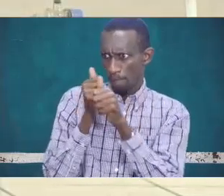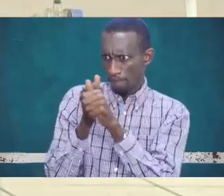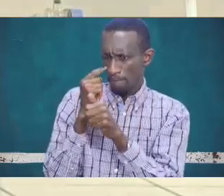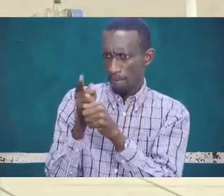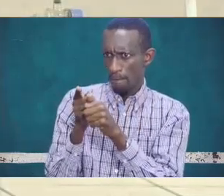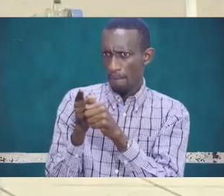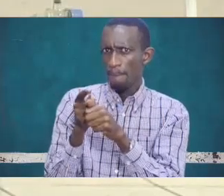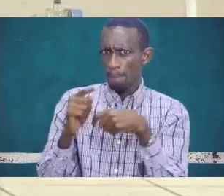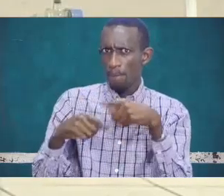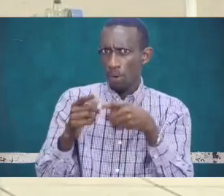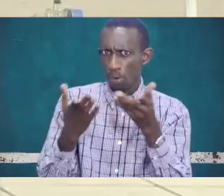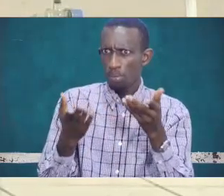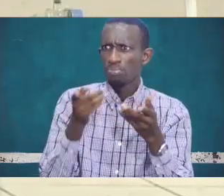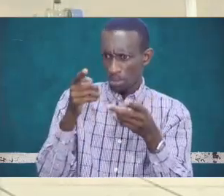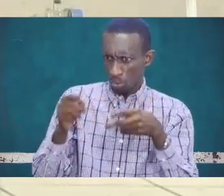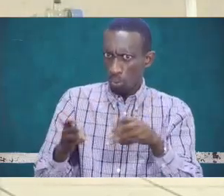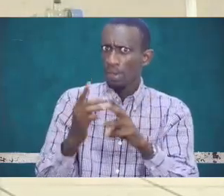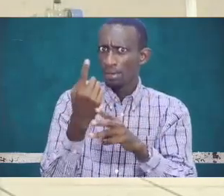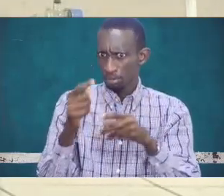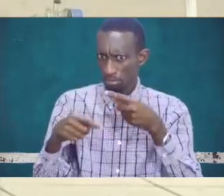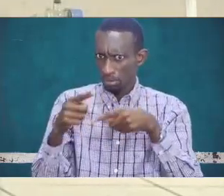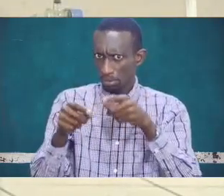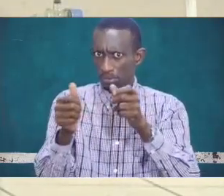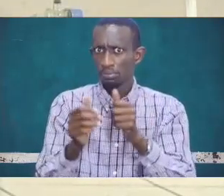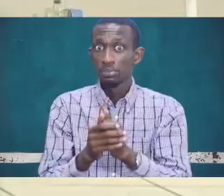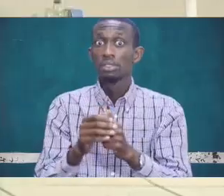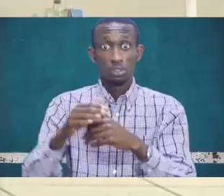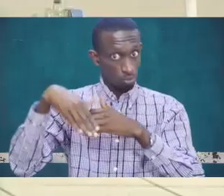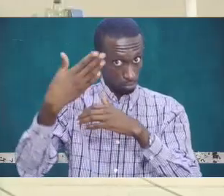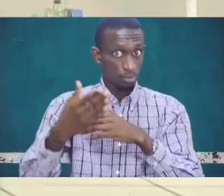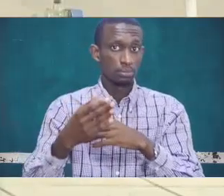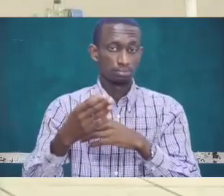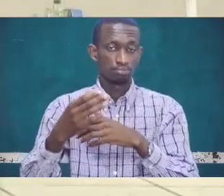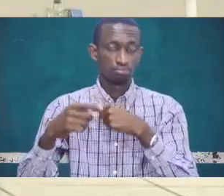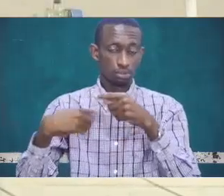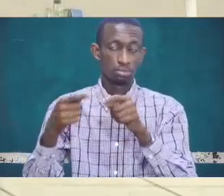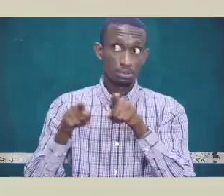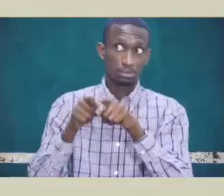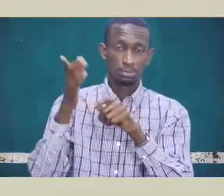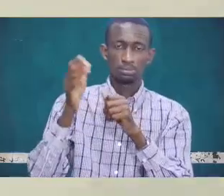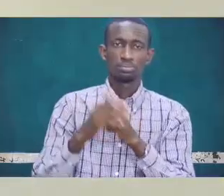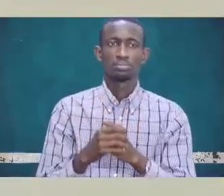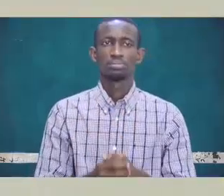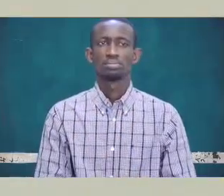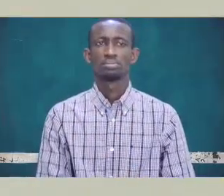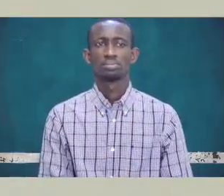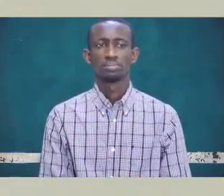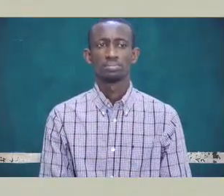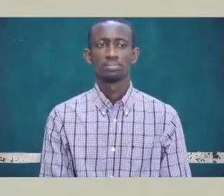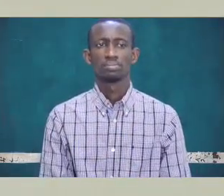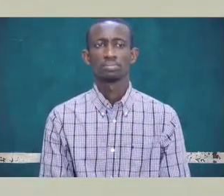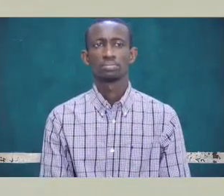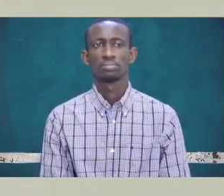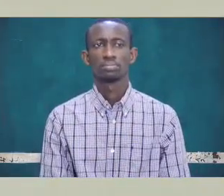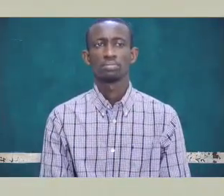other processes, this is one other process. I'll come back to this one later on. as we can do even some